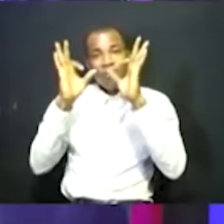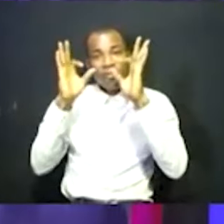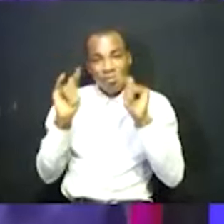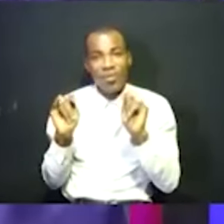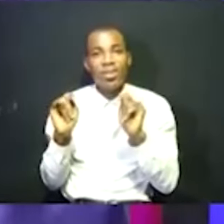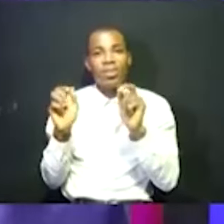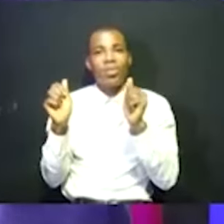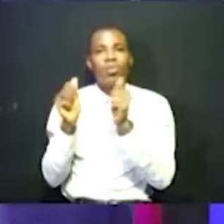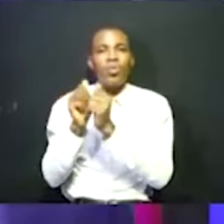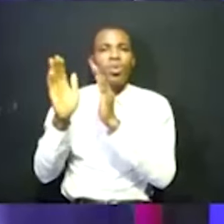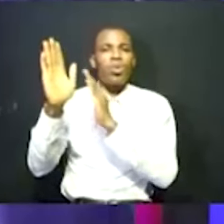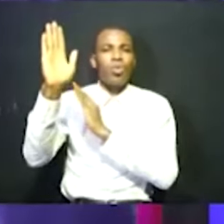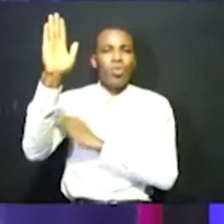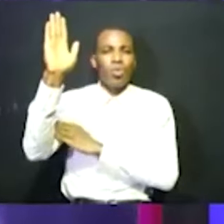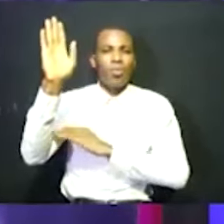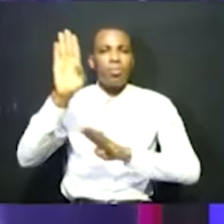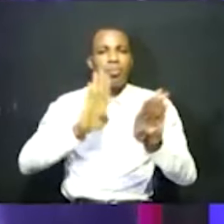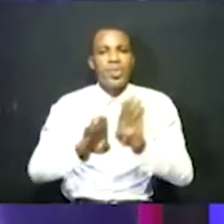See,